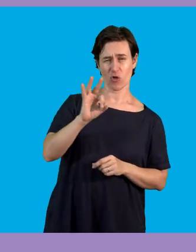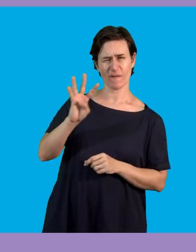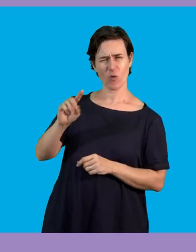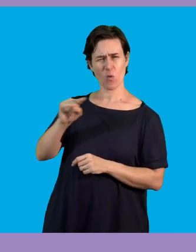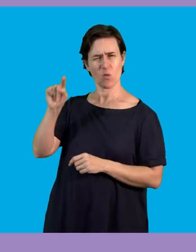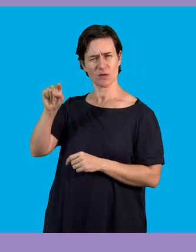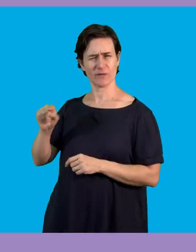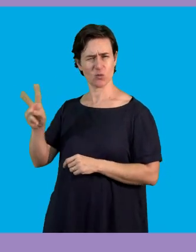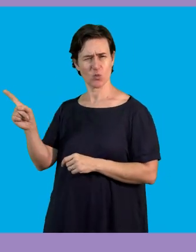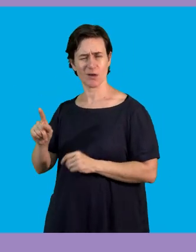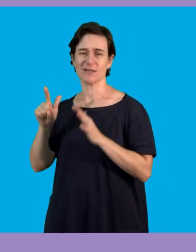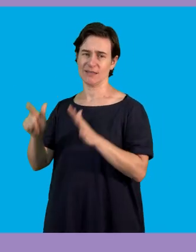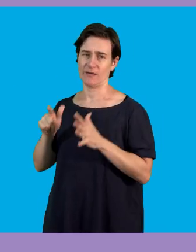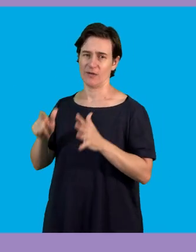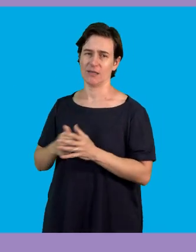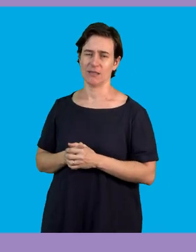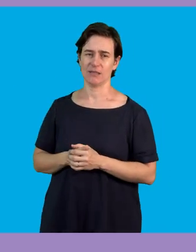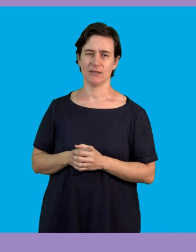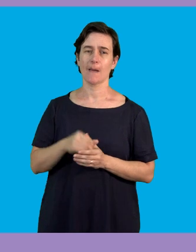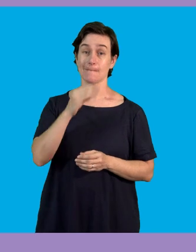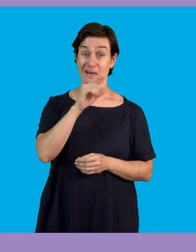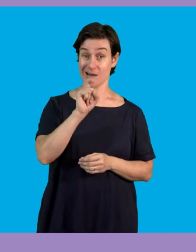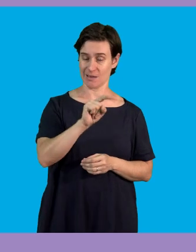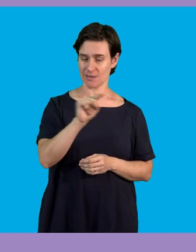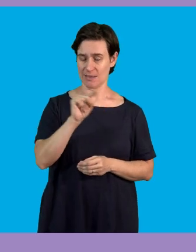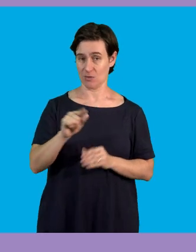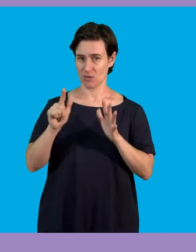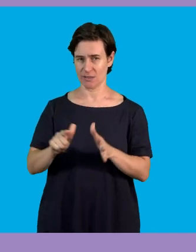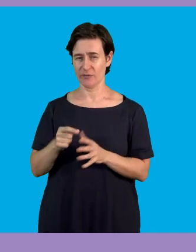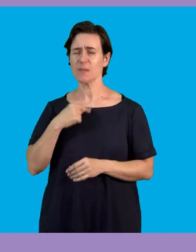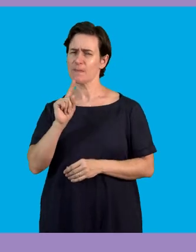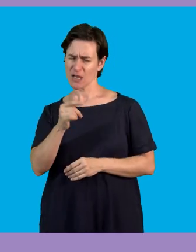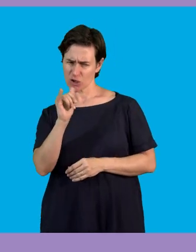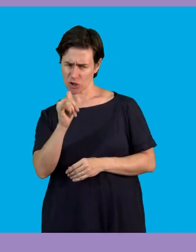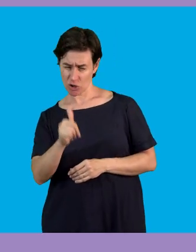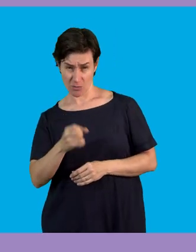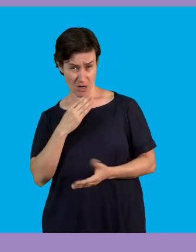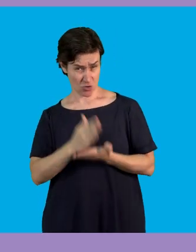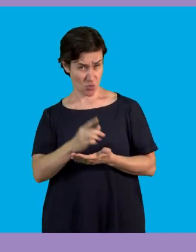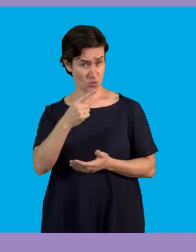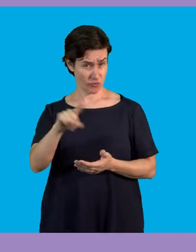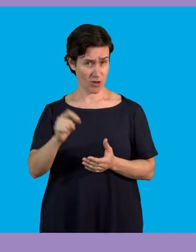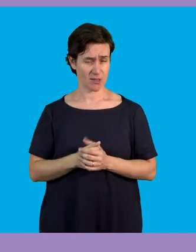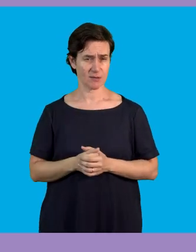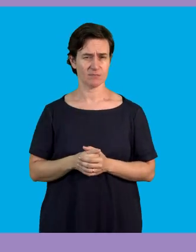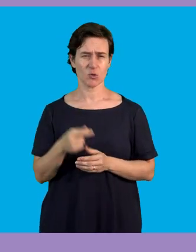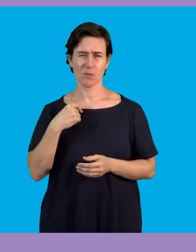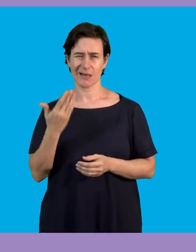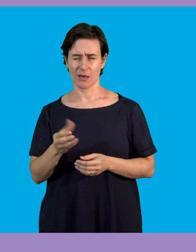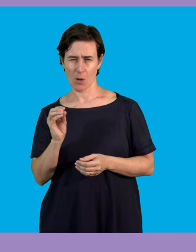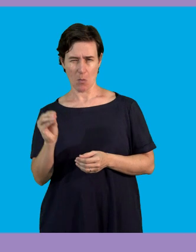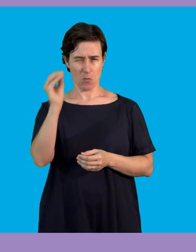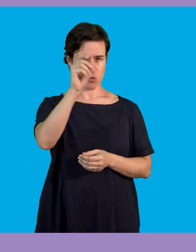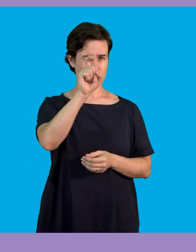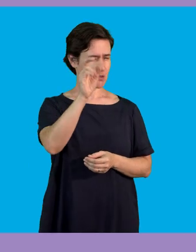and 17 on the right. So we can also check the answer. And as we check the answer, we then substitute x